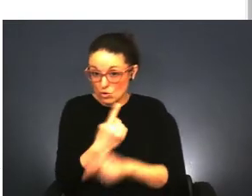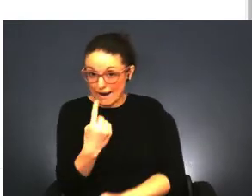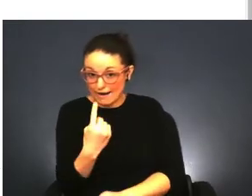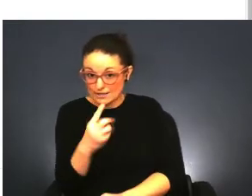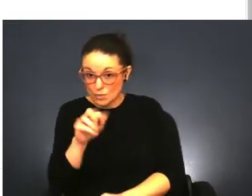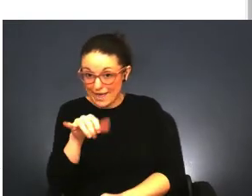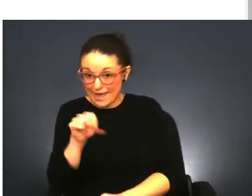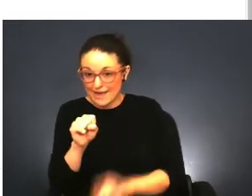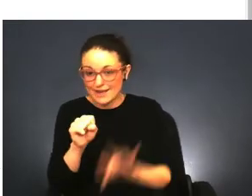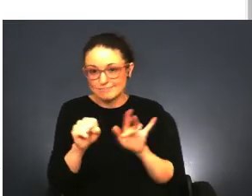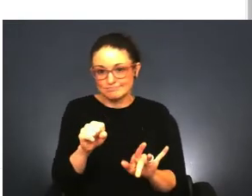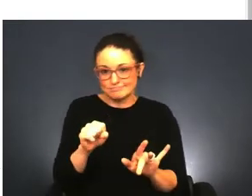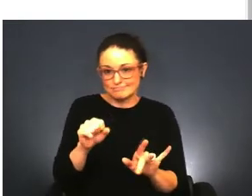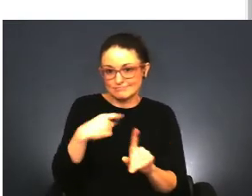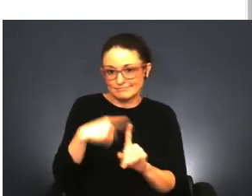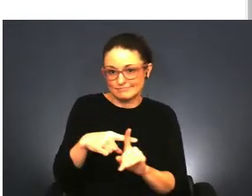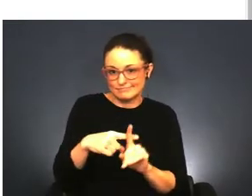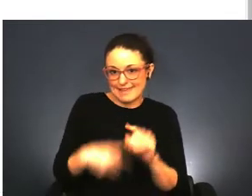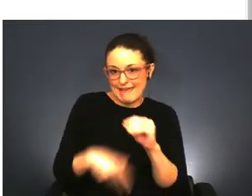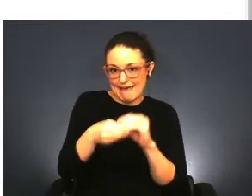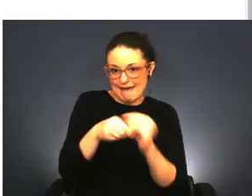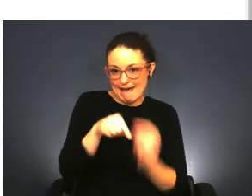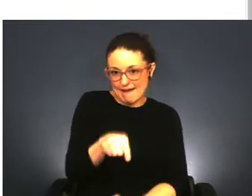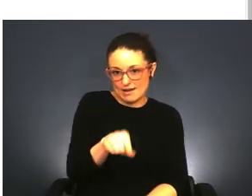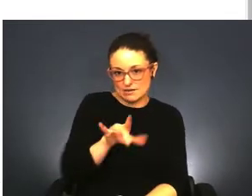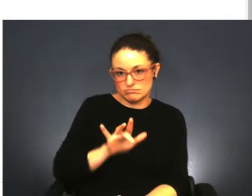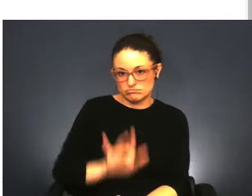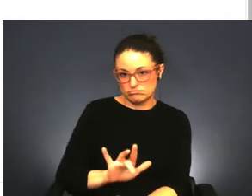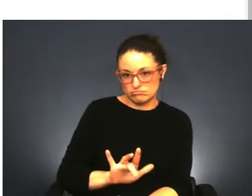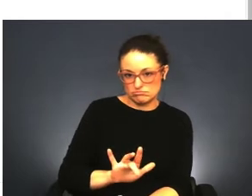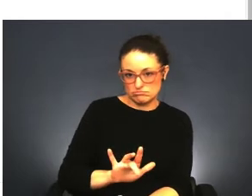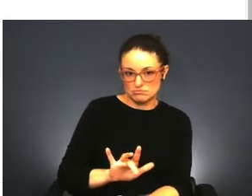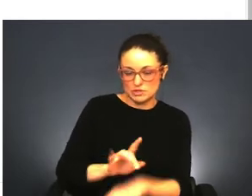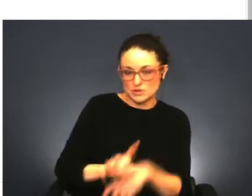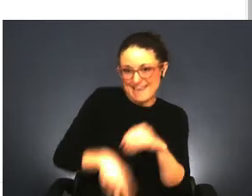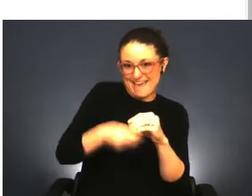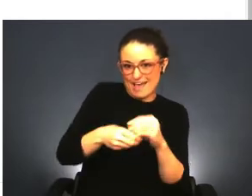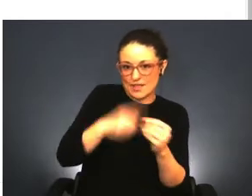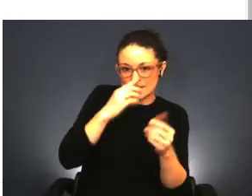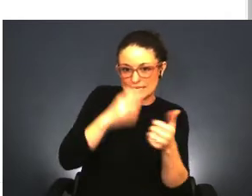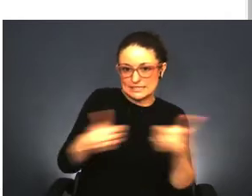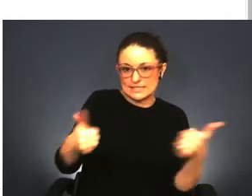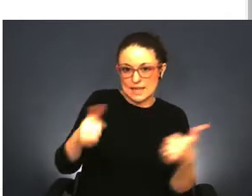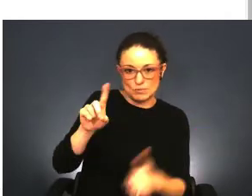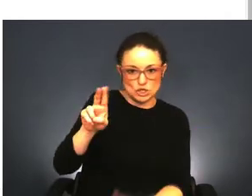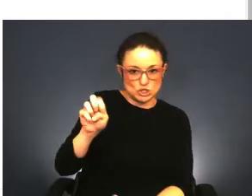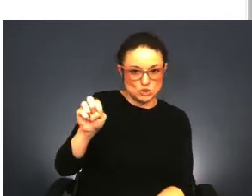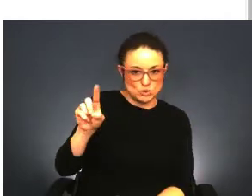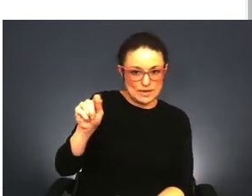add, so that you can add that separate due date. Okay,